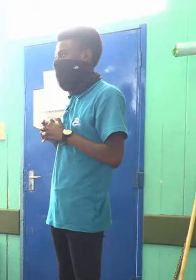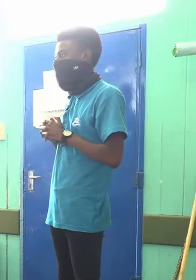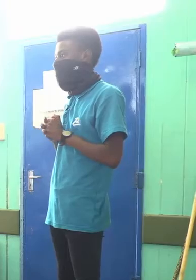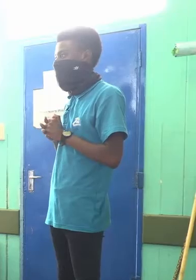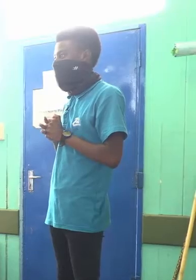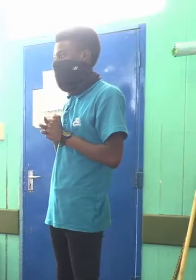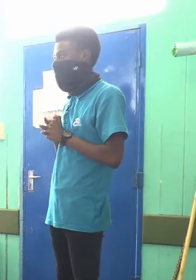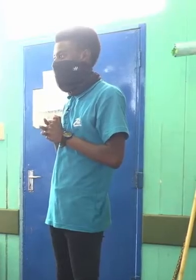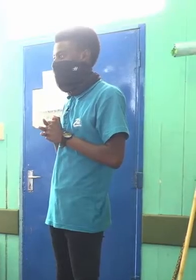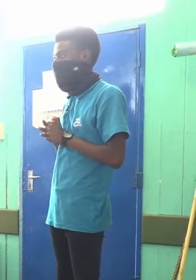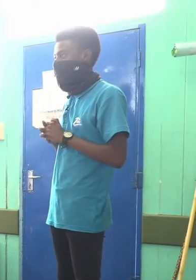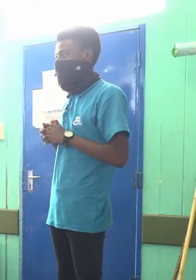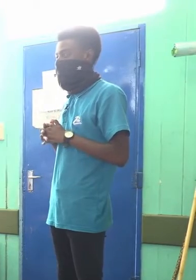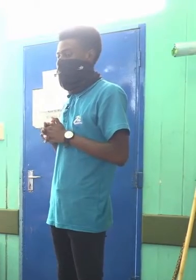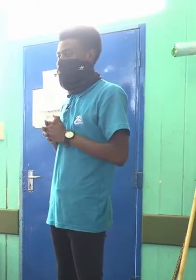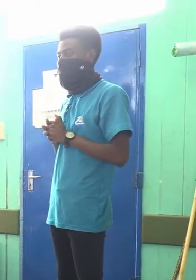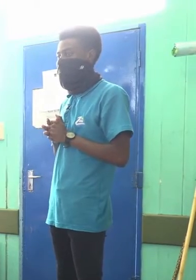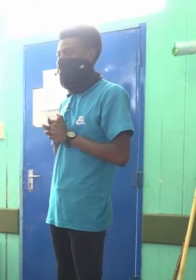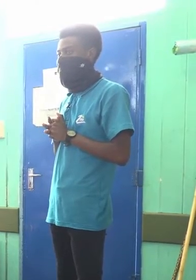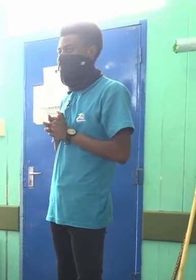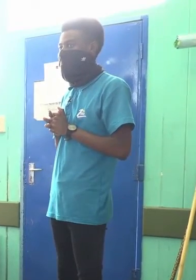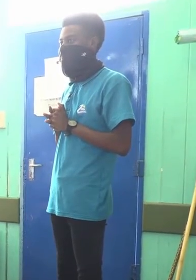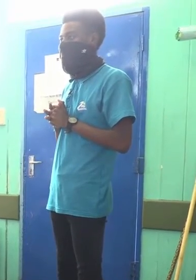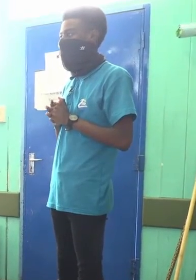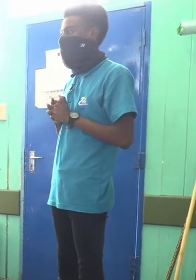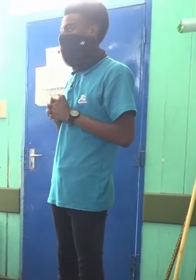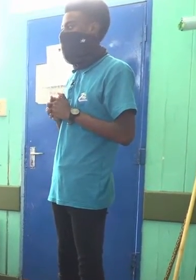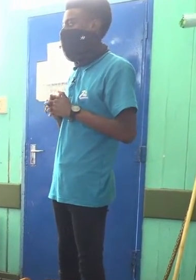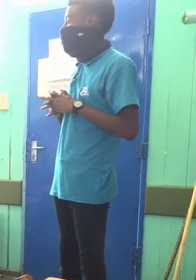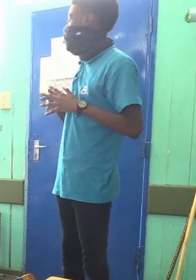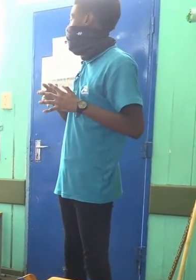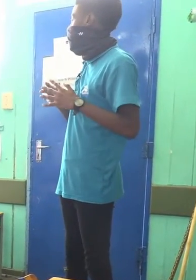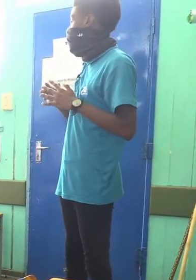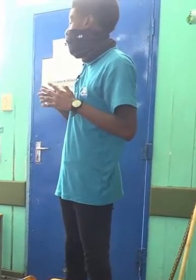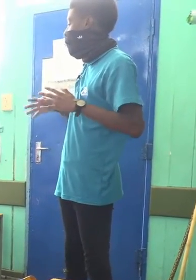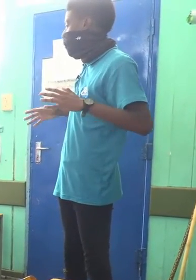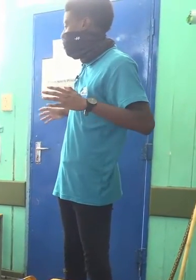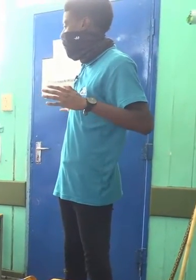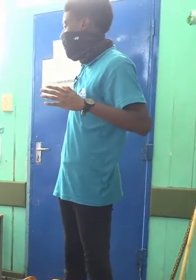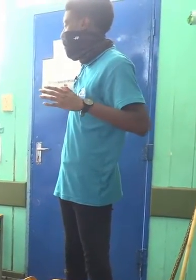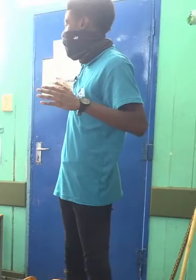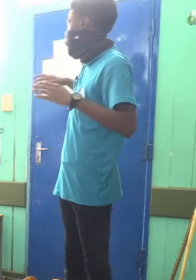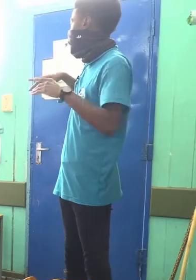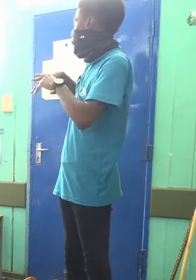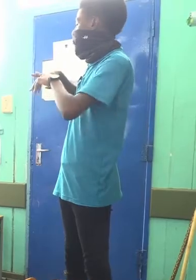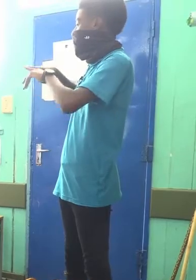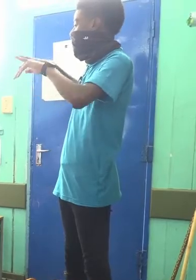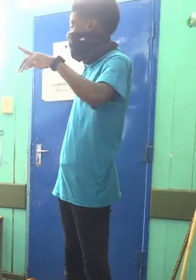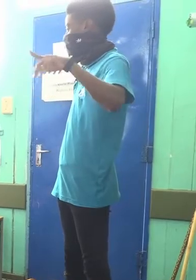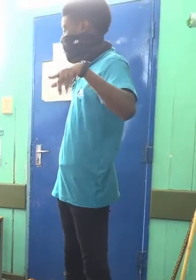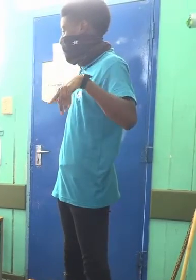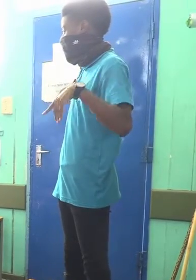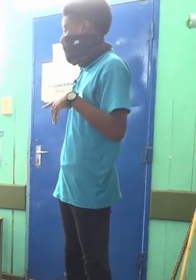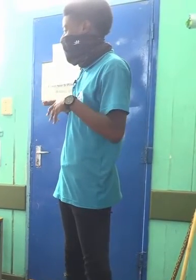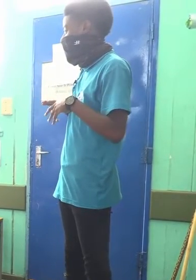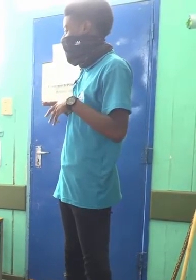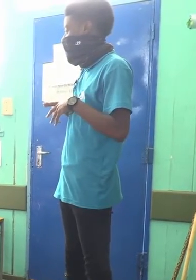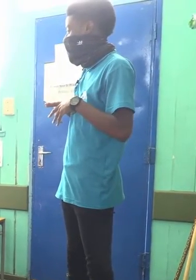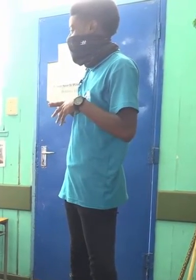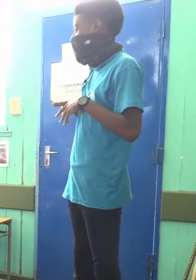active activity. So then I think we will go outside and we'll form a big